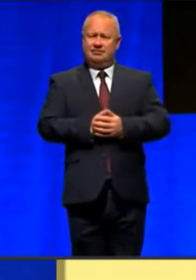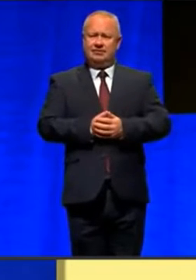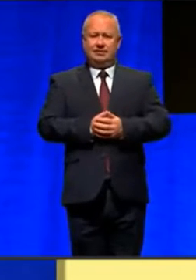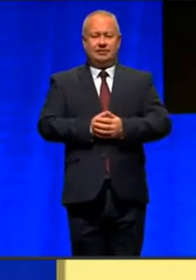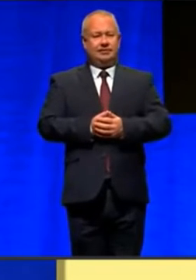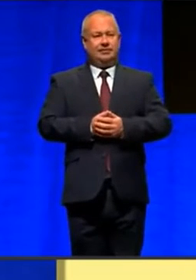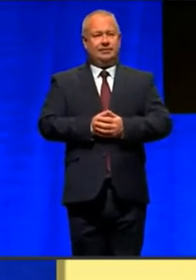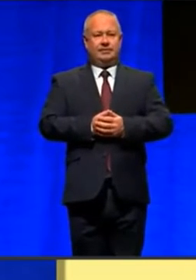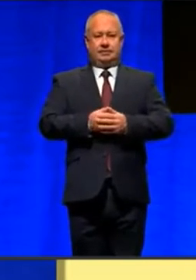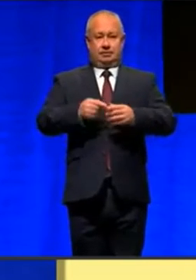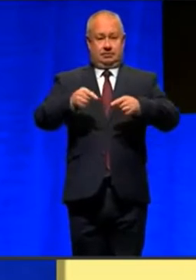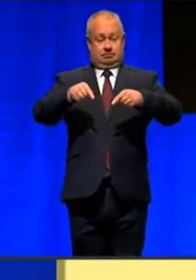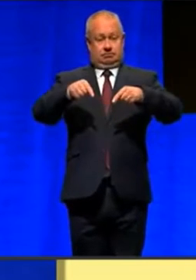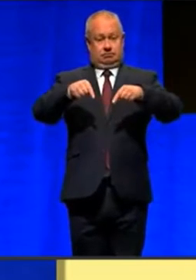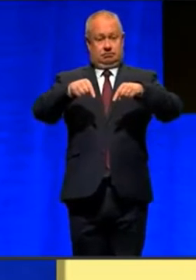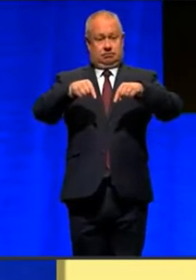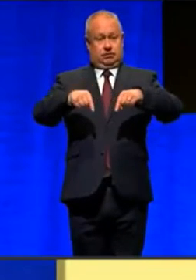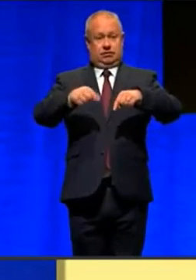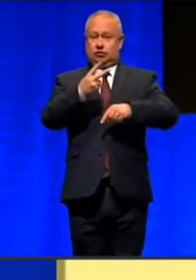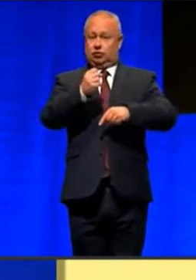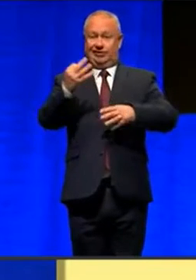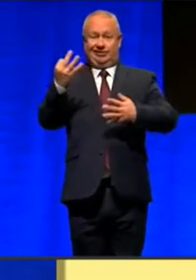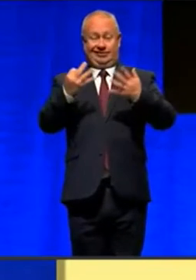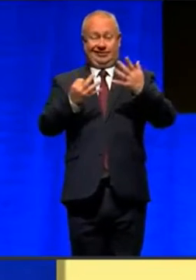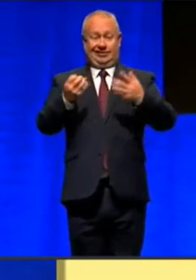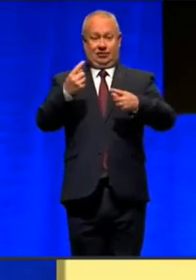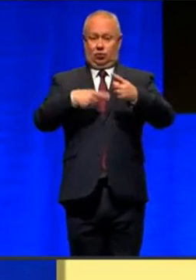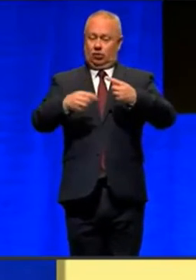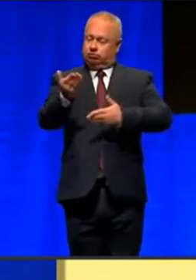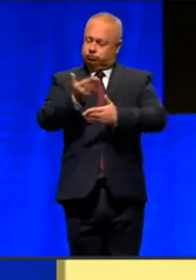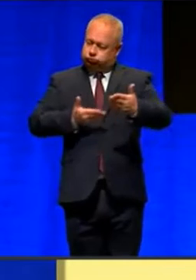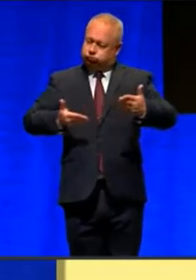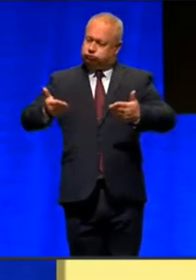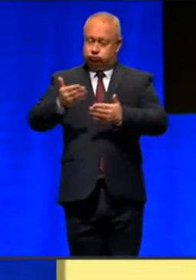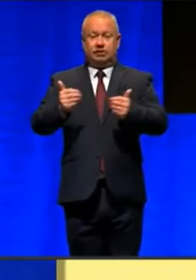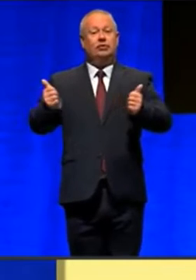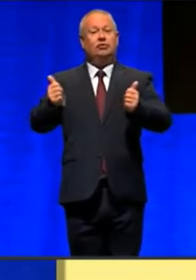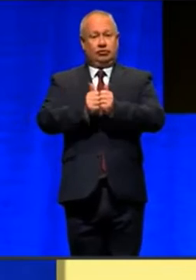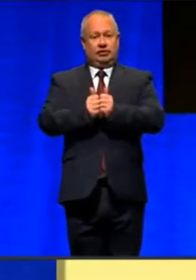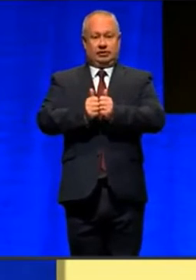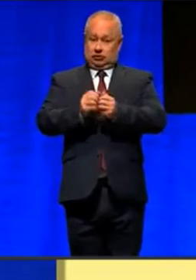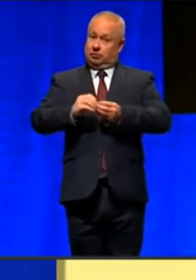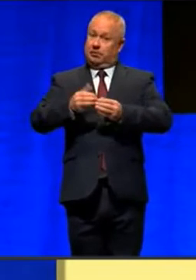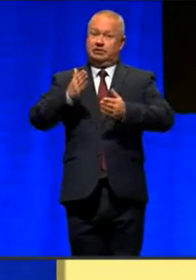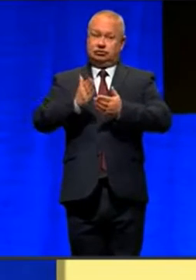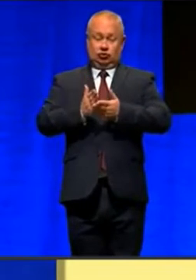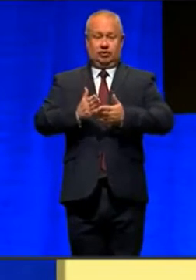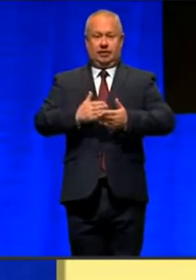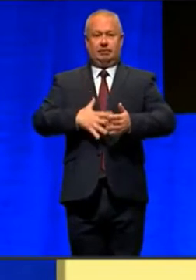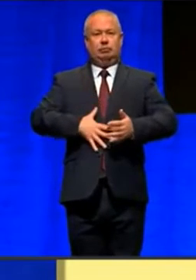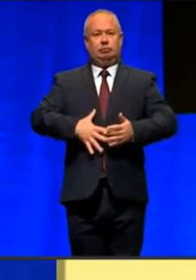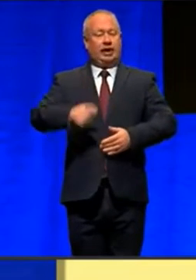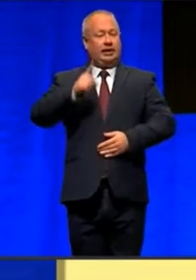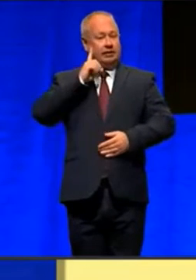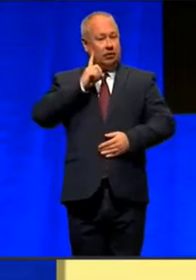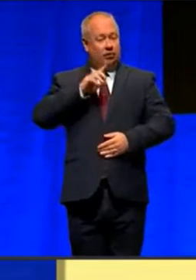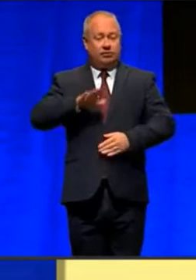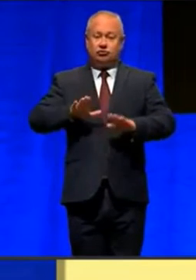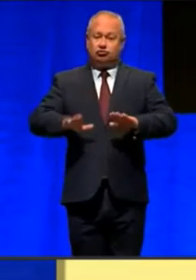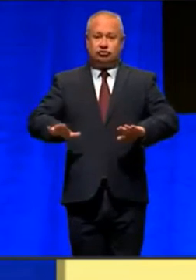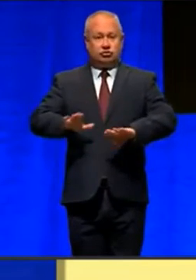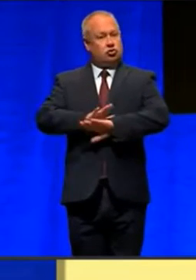a discussion in this hall in 2019 where we agreed as a party on making sure that pregnant women and children are not detained